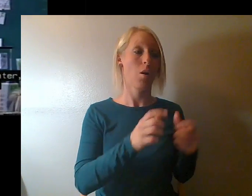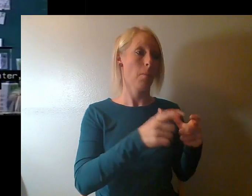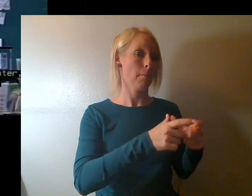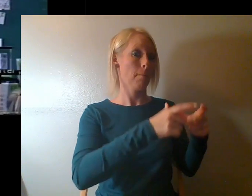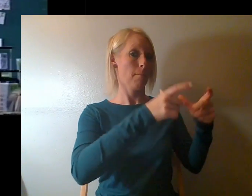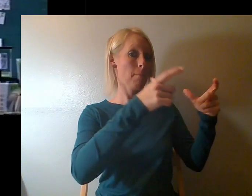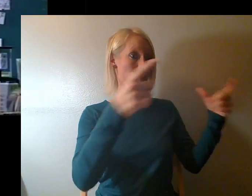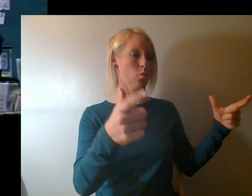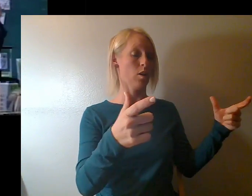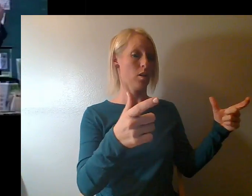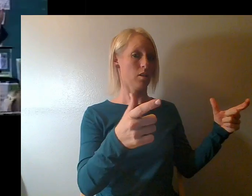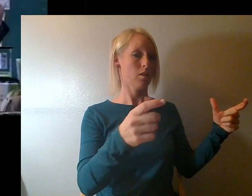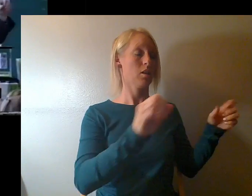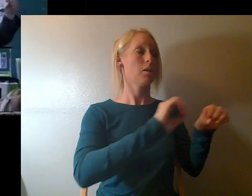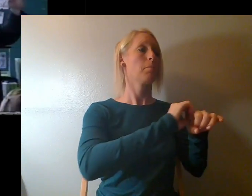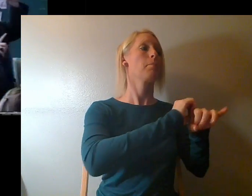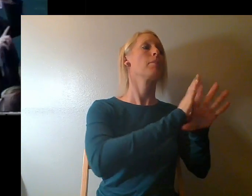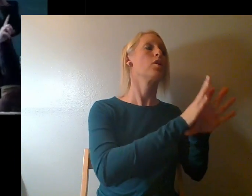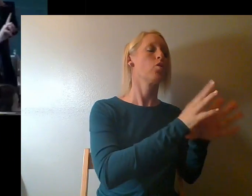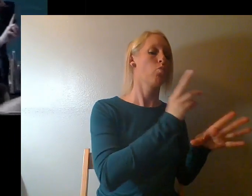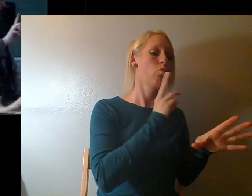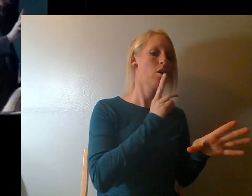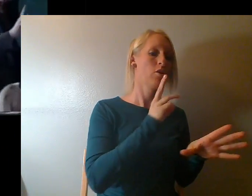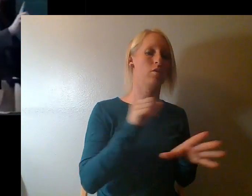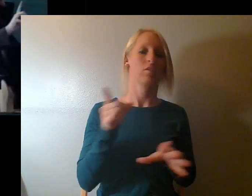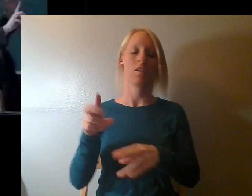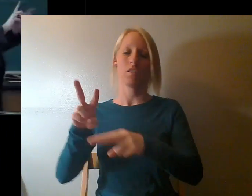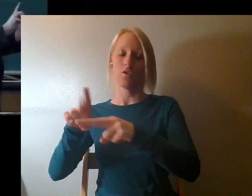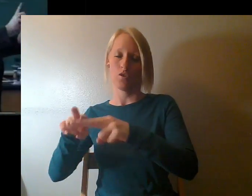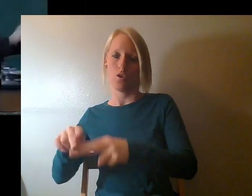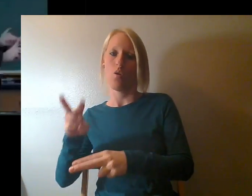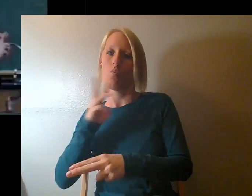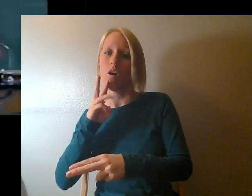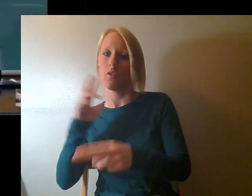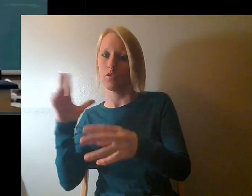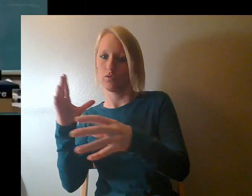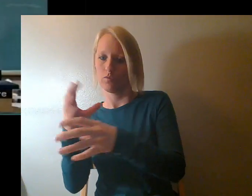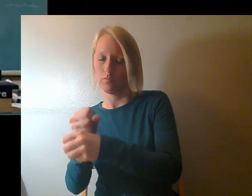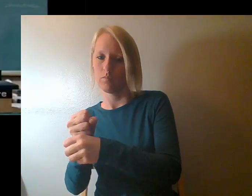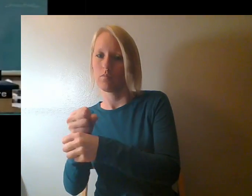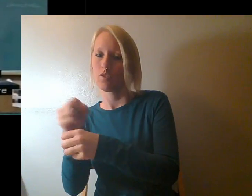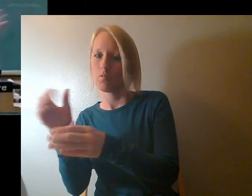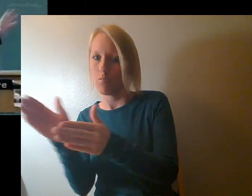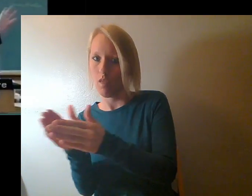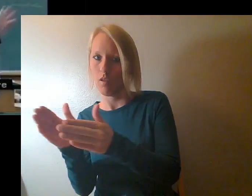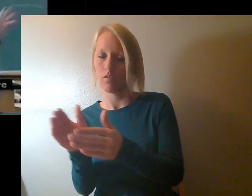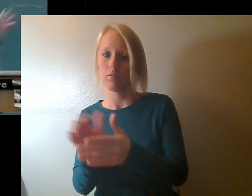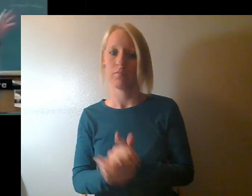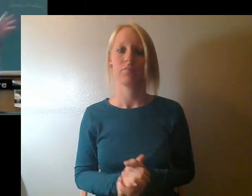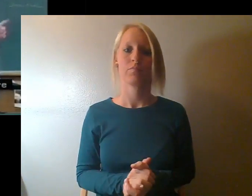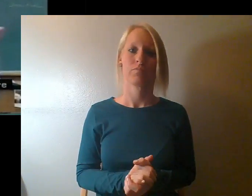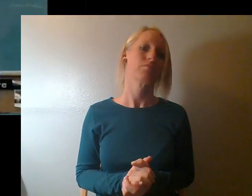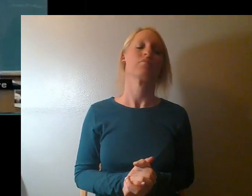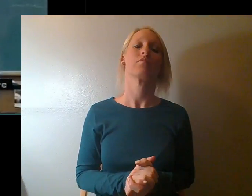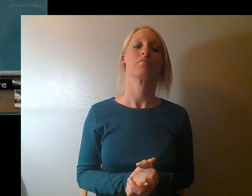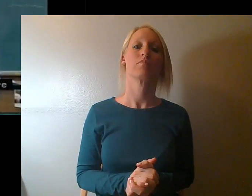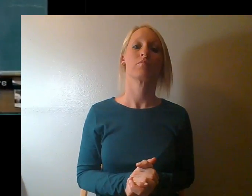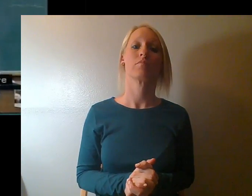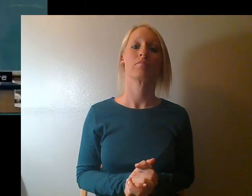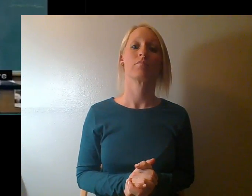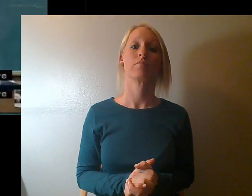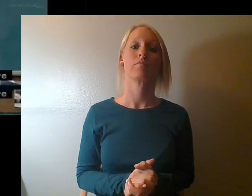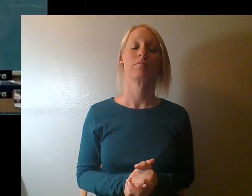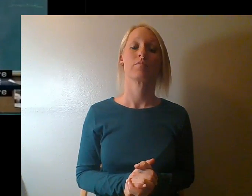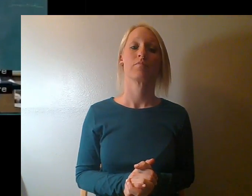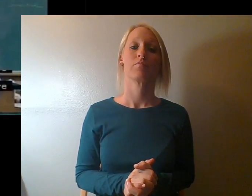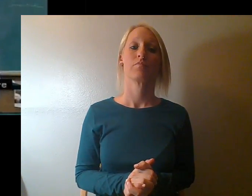and you'll see the difference. Now, class is almost over. Let me just finish. All right, what we did today is we were able to... No, don't pack up. What we did